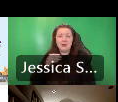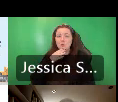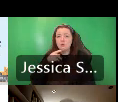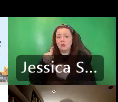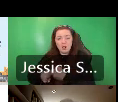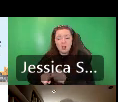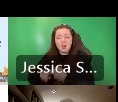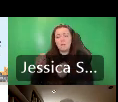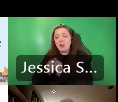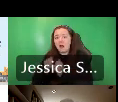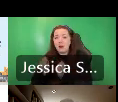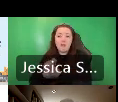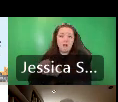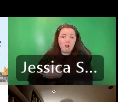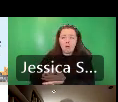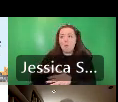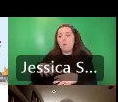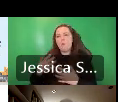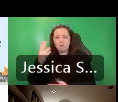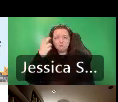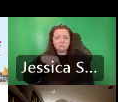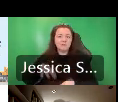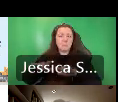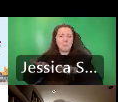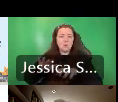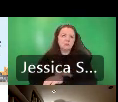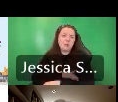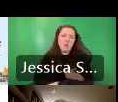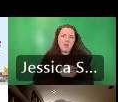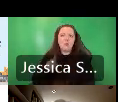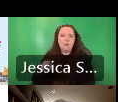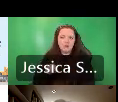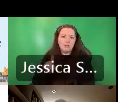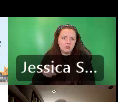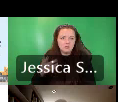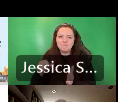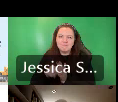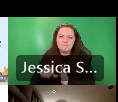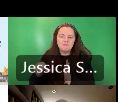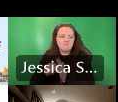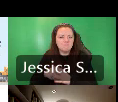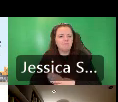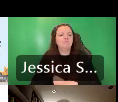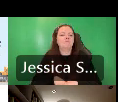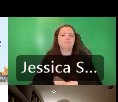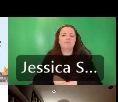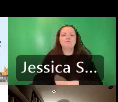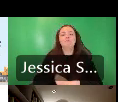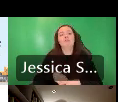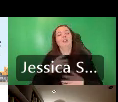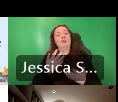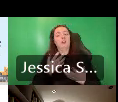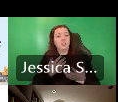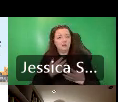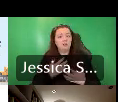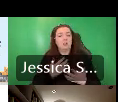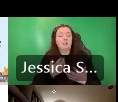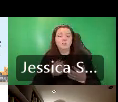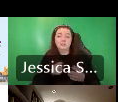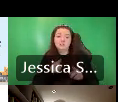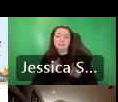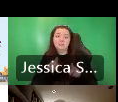got uneven use of new technology, and you know, the digital literacy that we talked about with the population generally relies